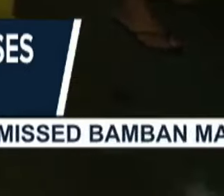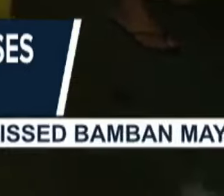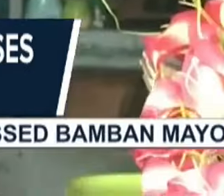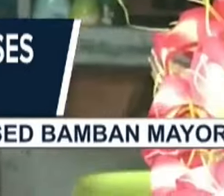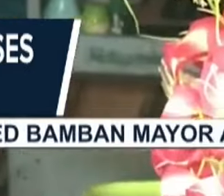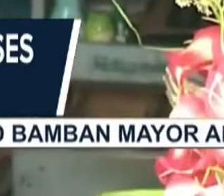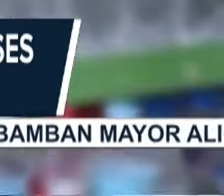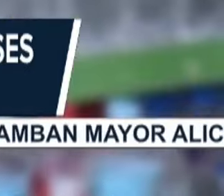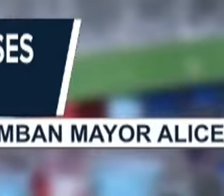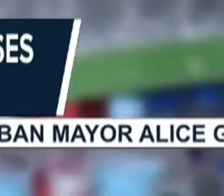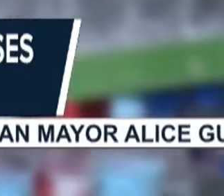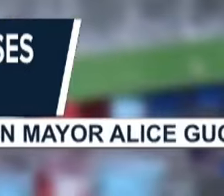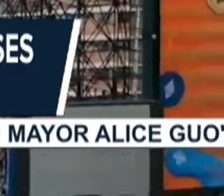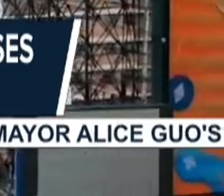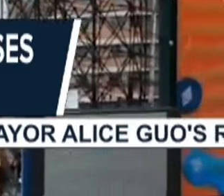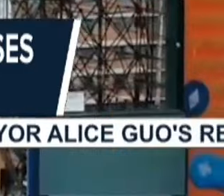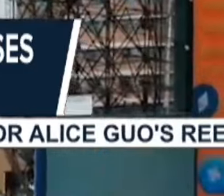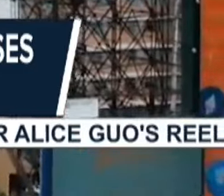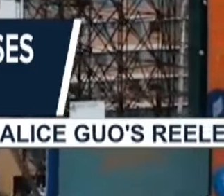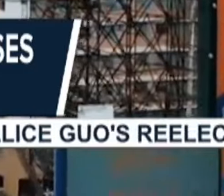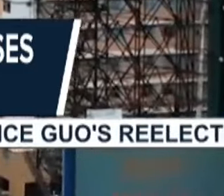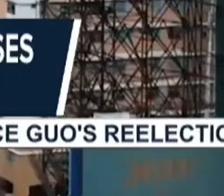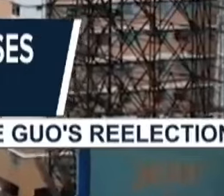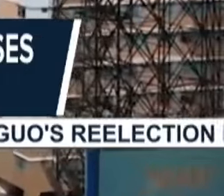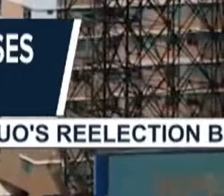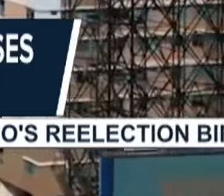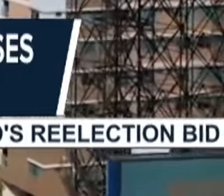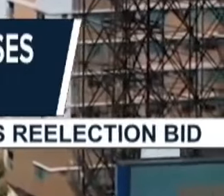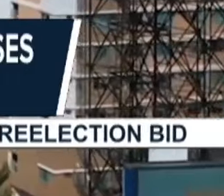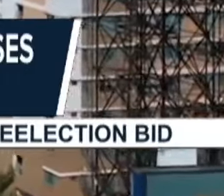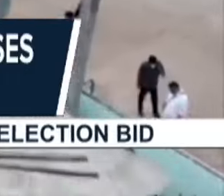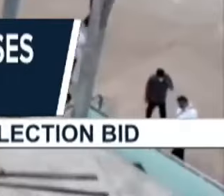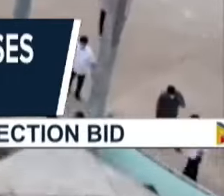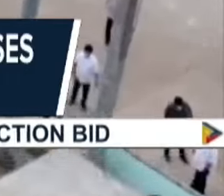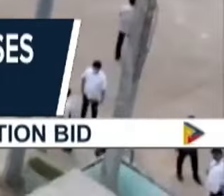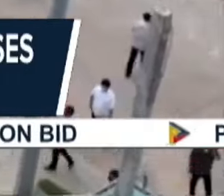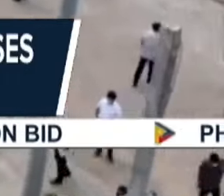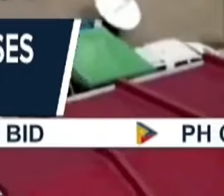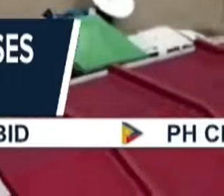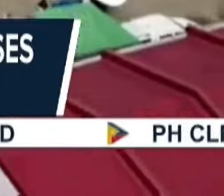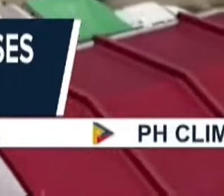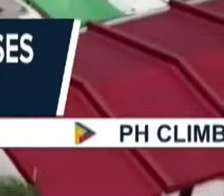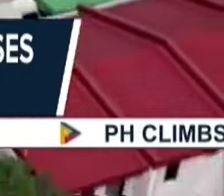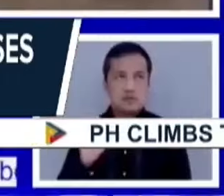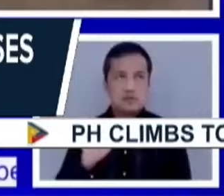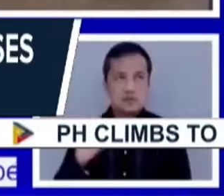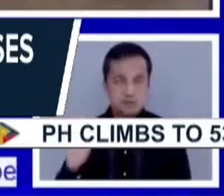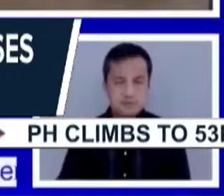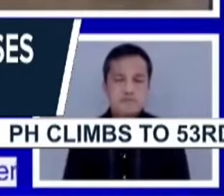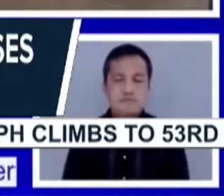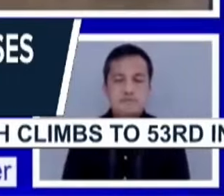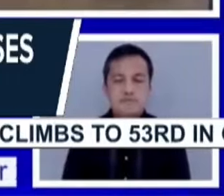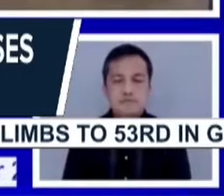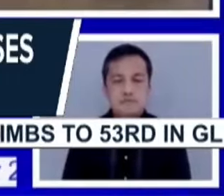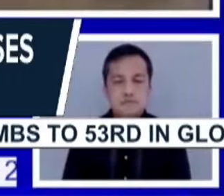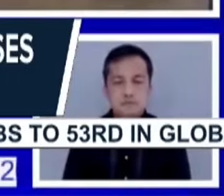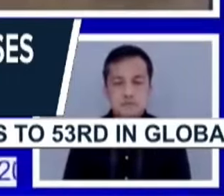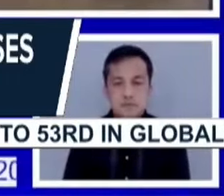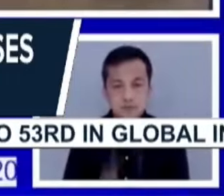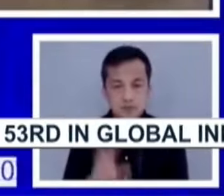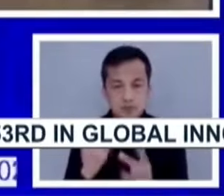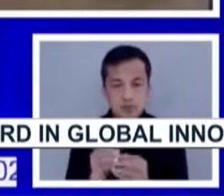Lower inflation in housing, water, electricity, and gas also contributed to the overall slowdown in price increases. So based on the